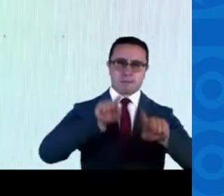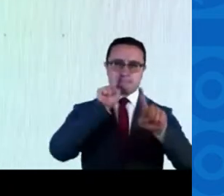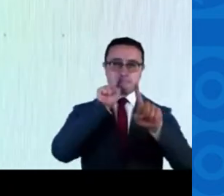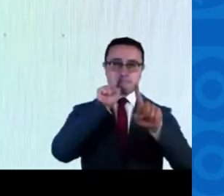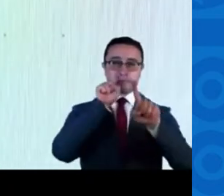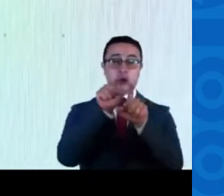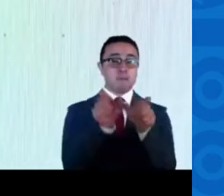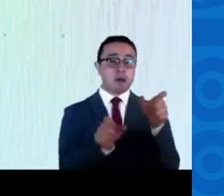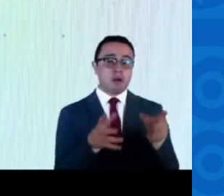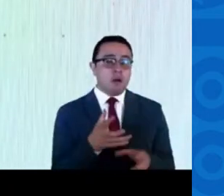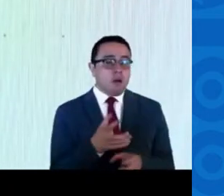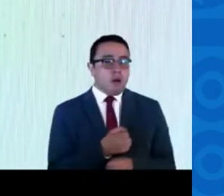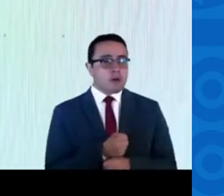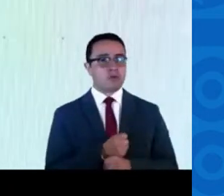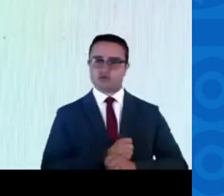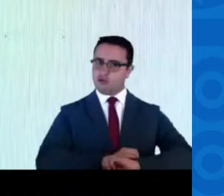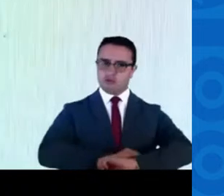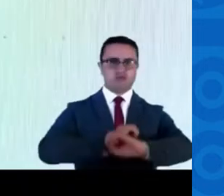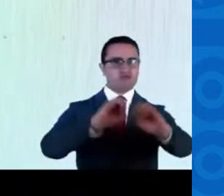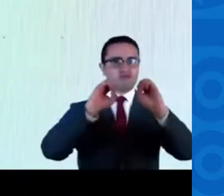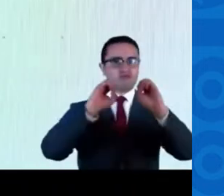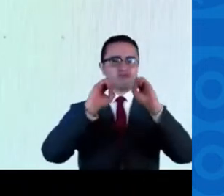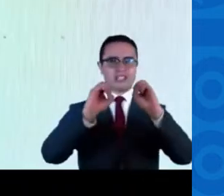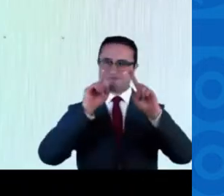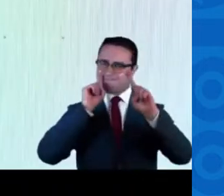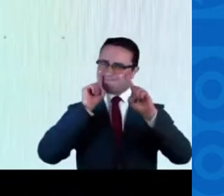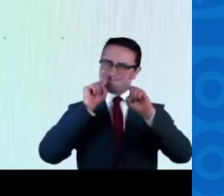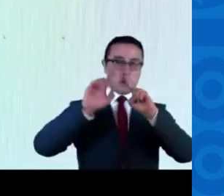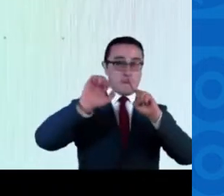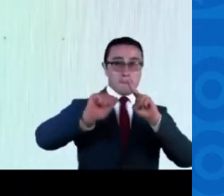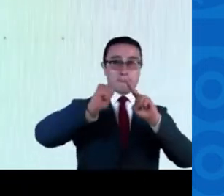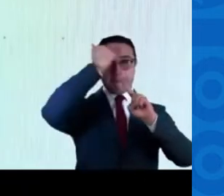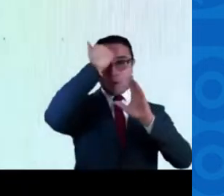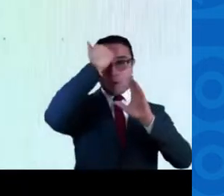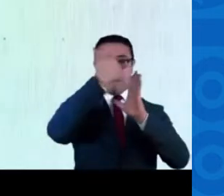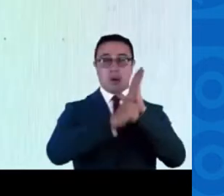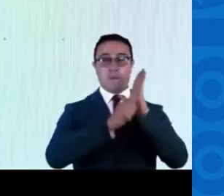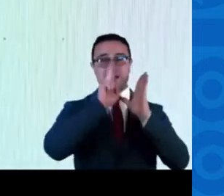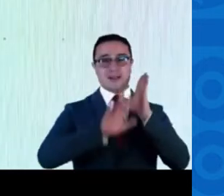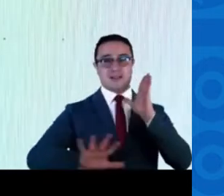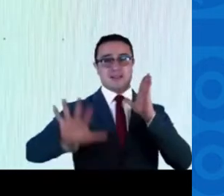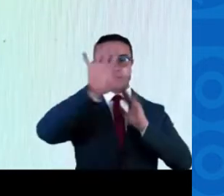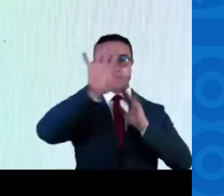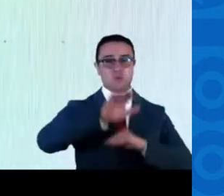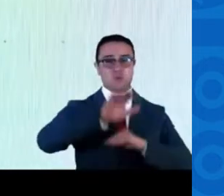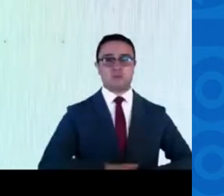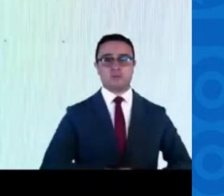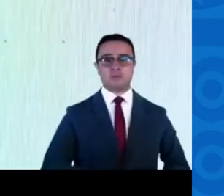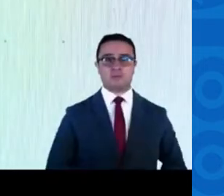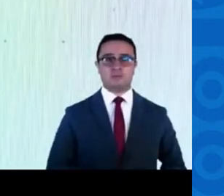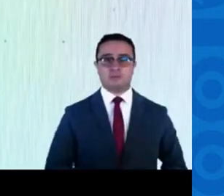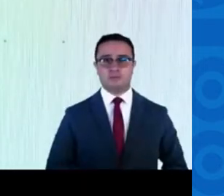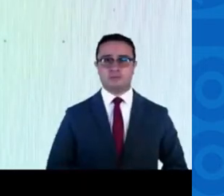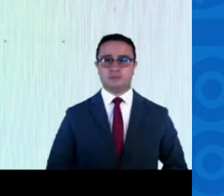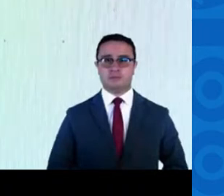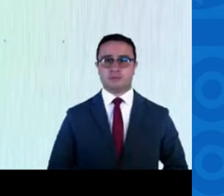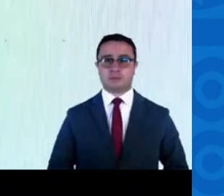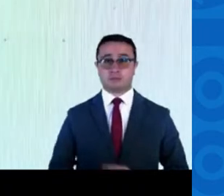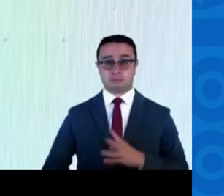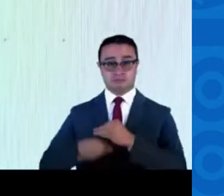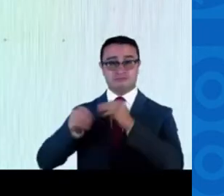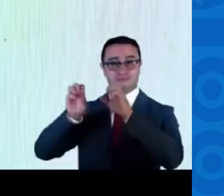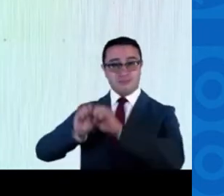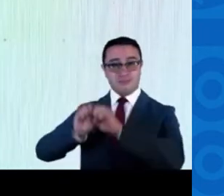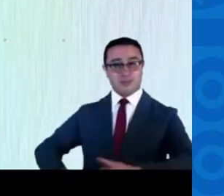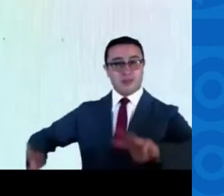for placing the zero hunger goal in the first place in the national agenda. I wish to